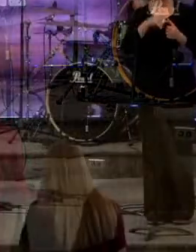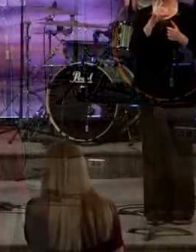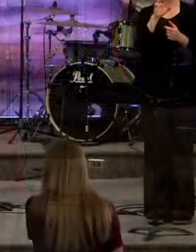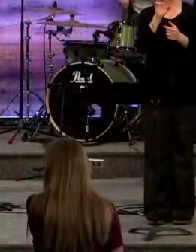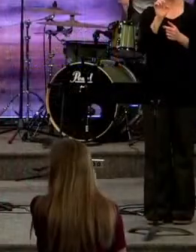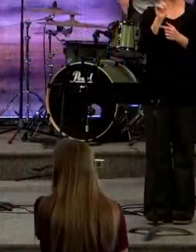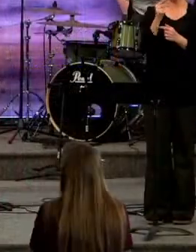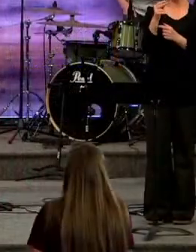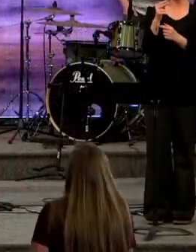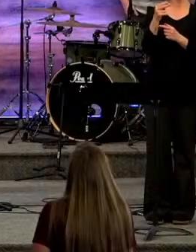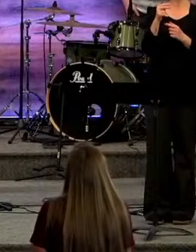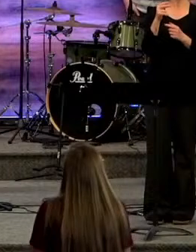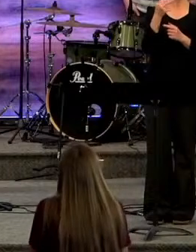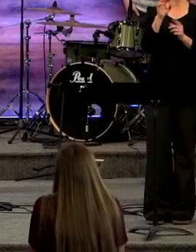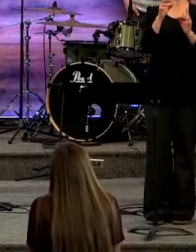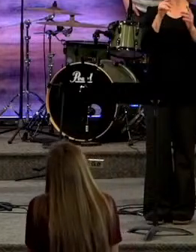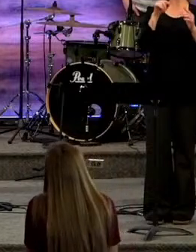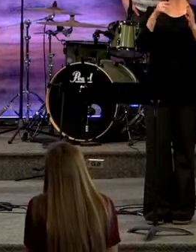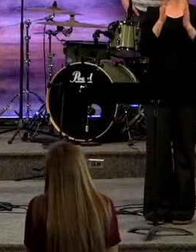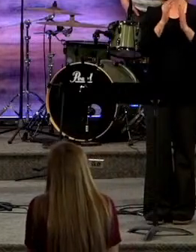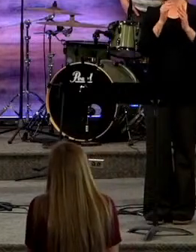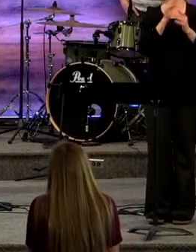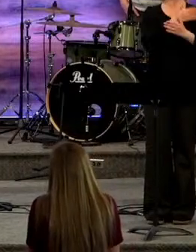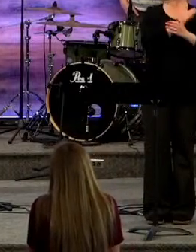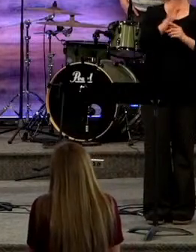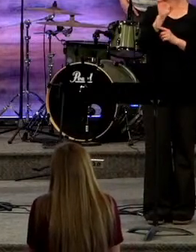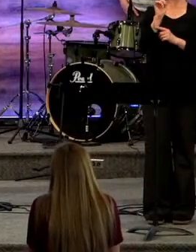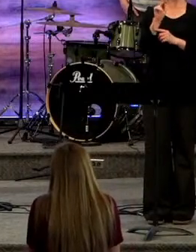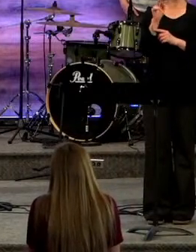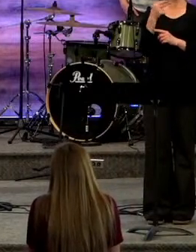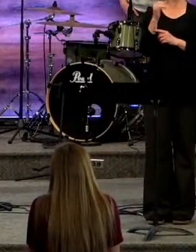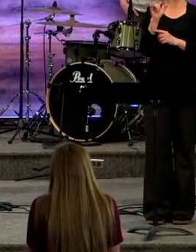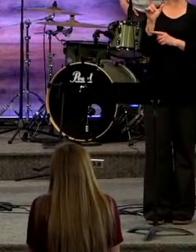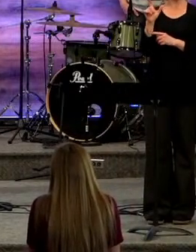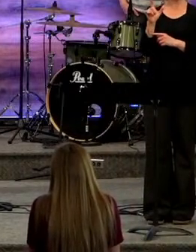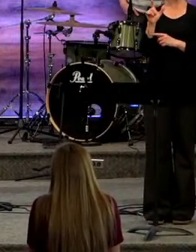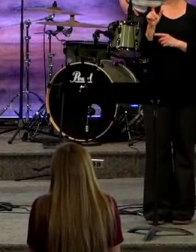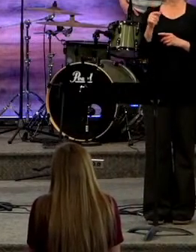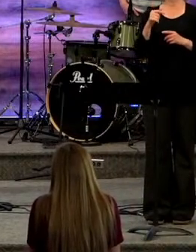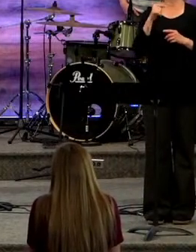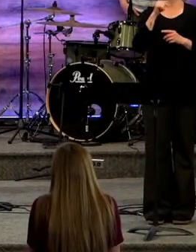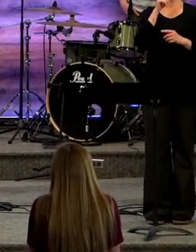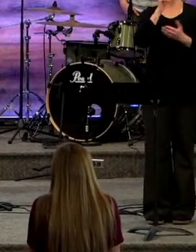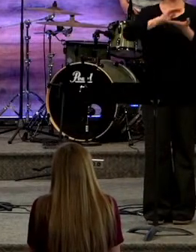not dismissed, but you are sent to declare the gospel, to display